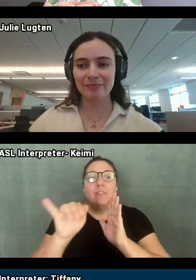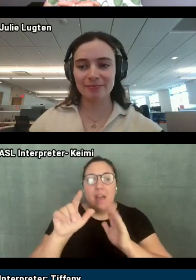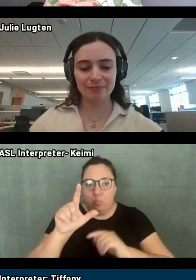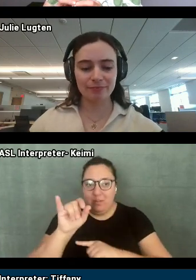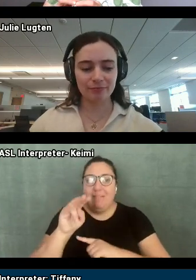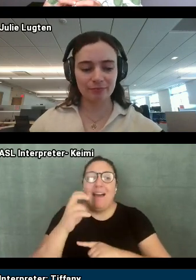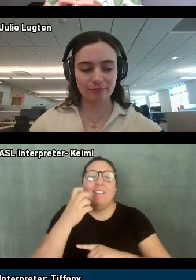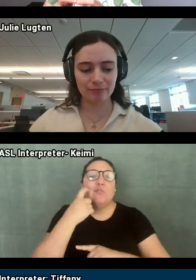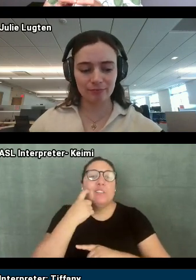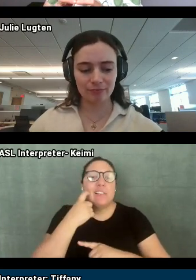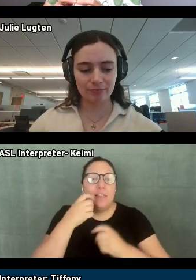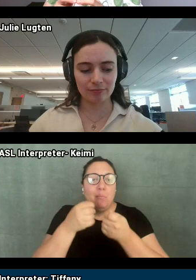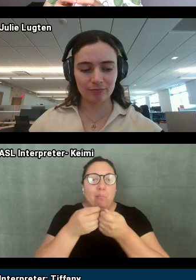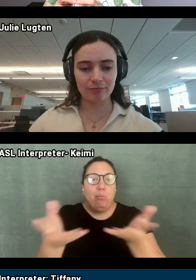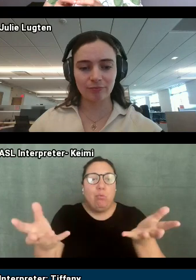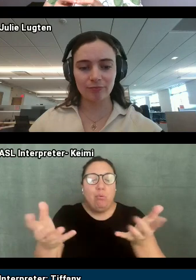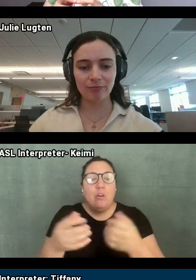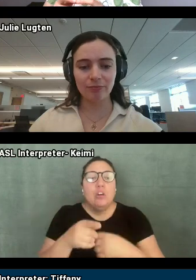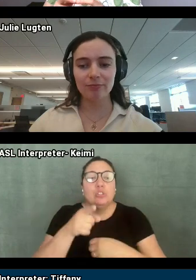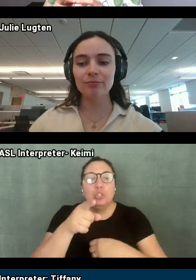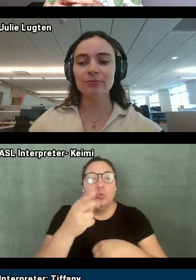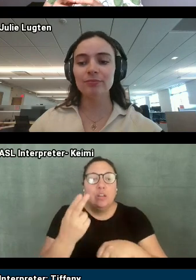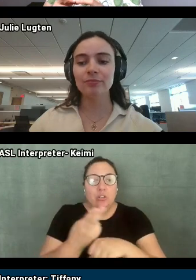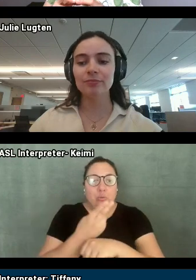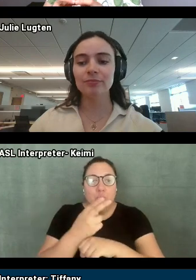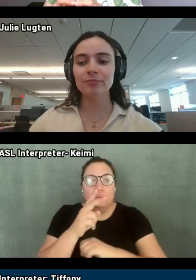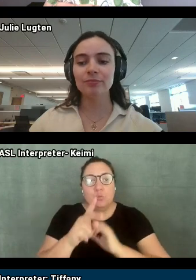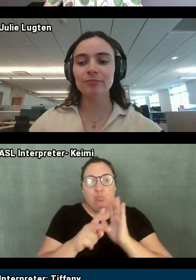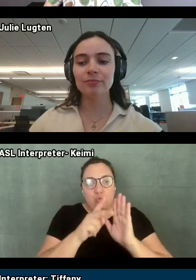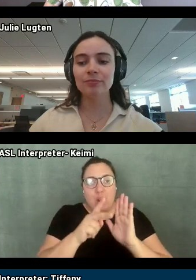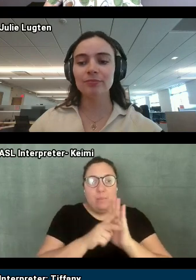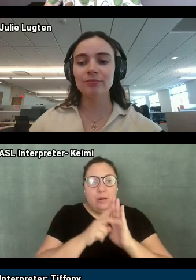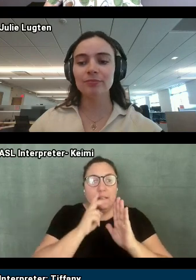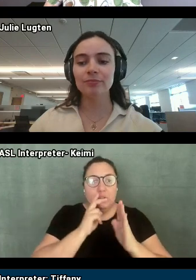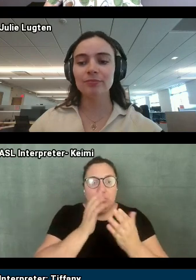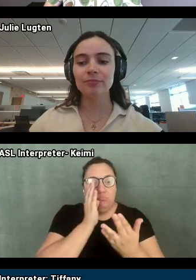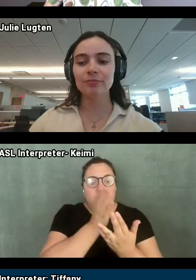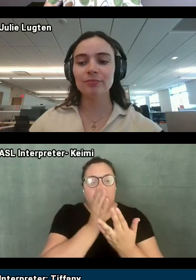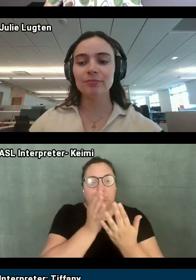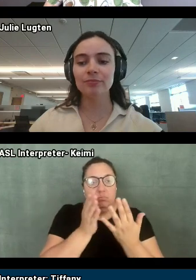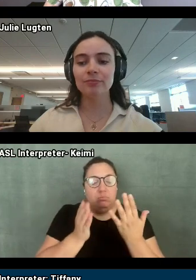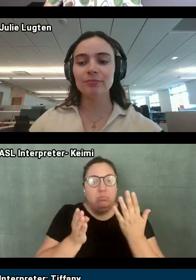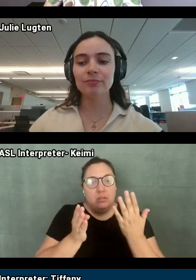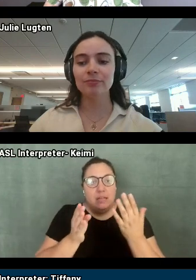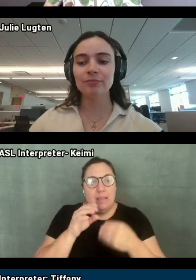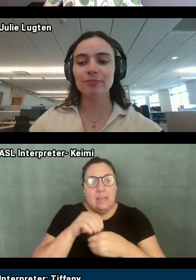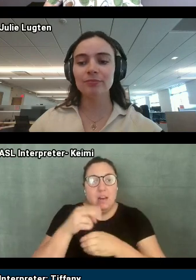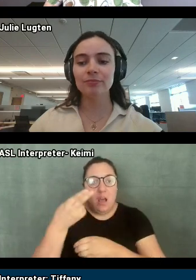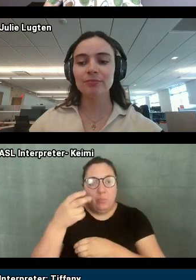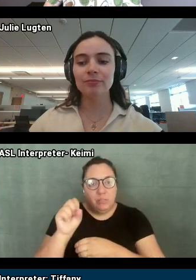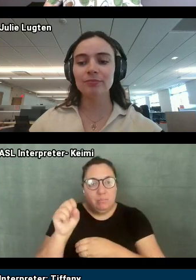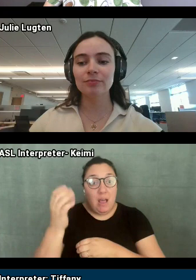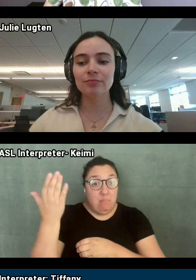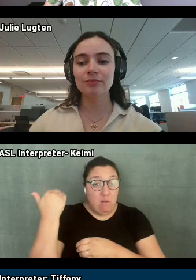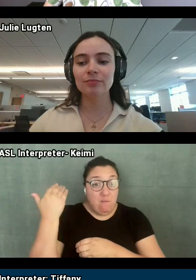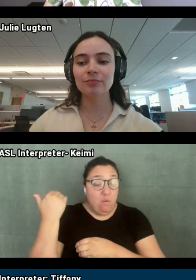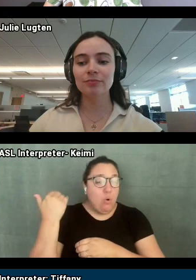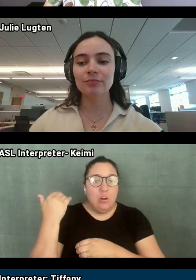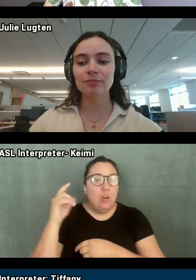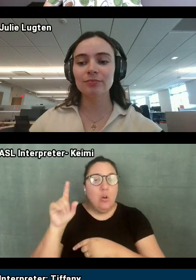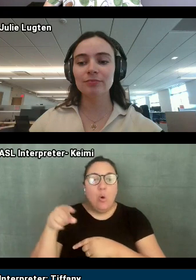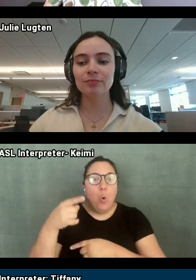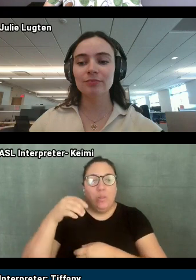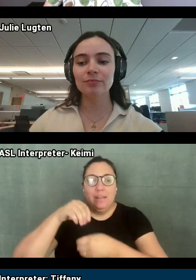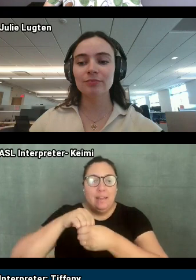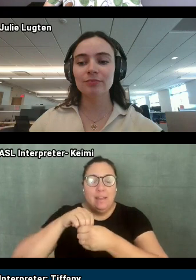now you can use properties to organize and manage your files in HubSpot. Previously, files could only get into the file